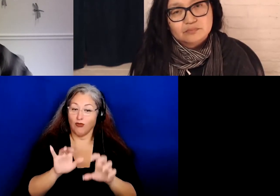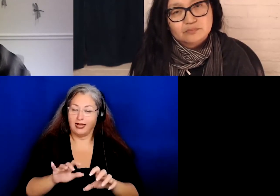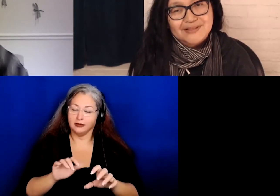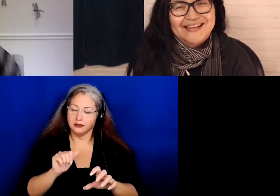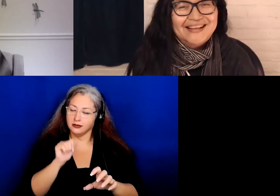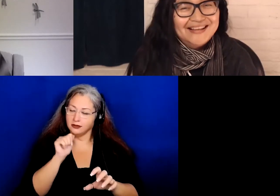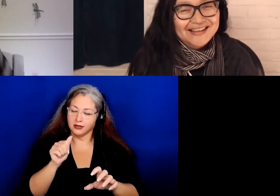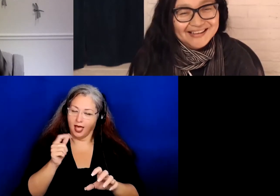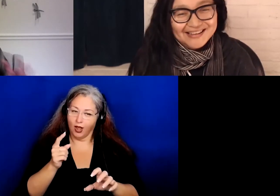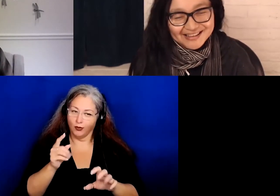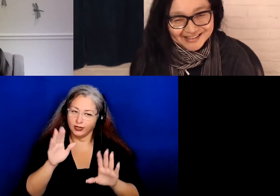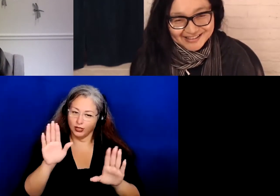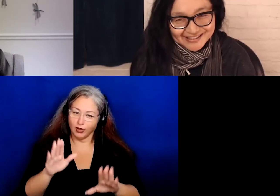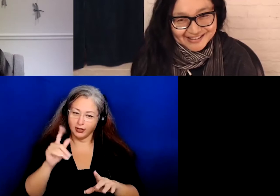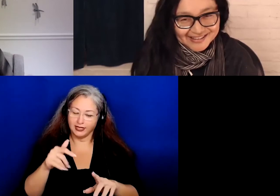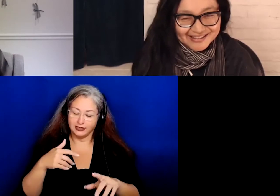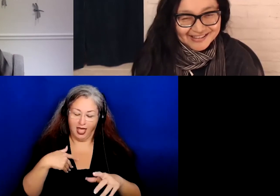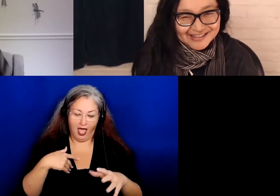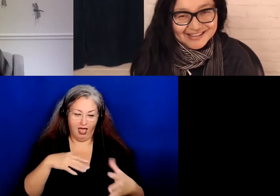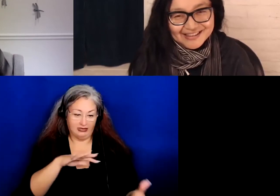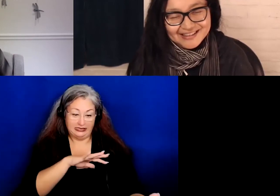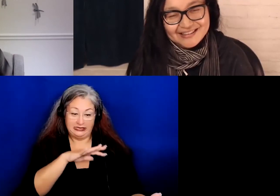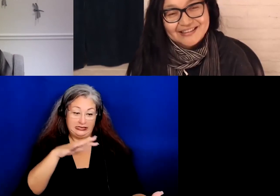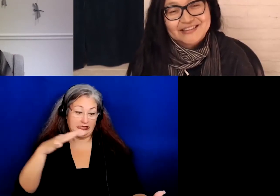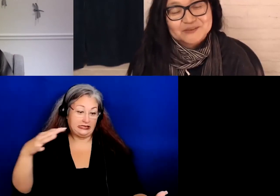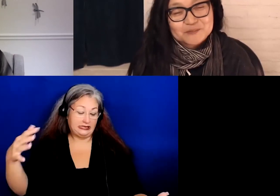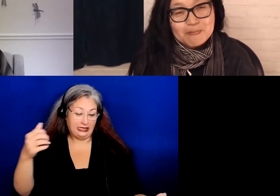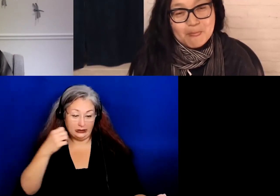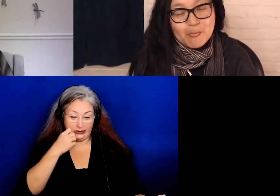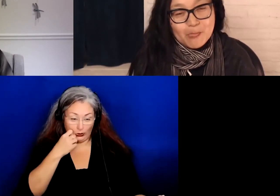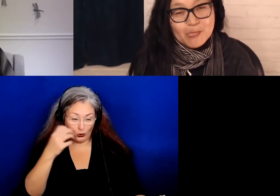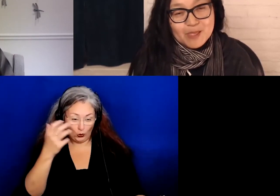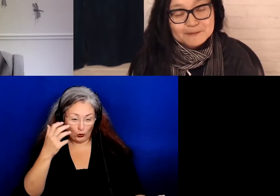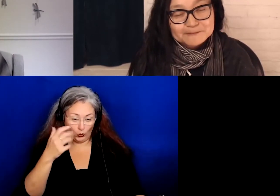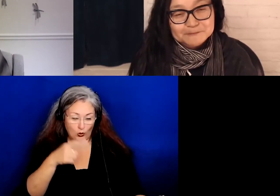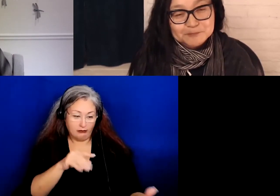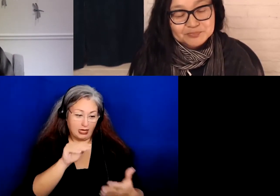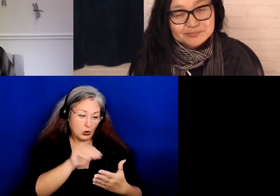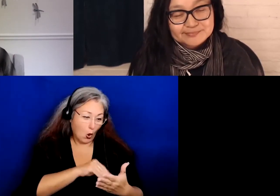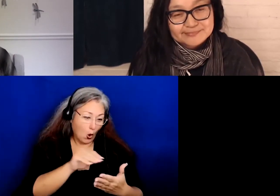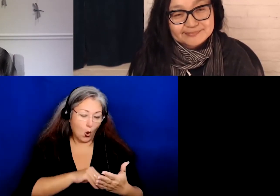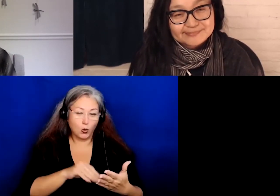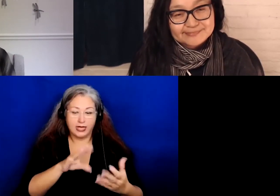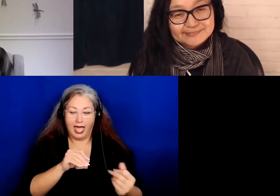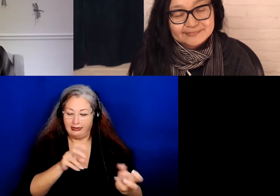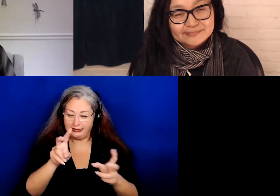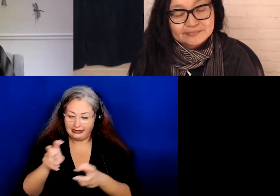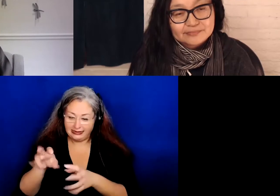because then you have like, so, you know, such a mass of, you know, of notes, and there was this